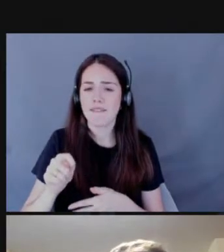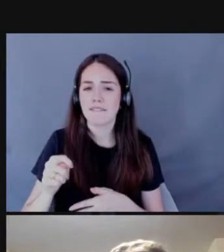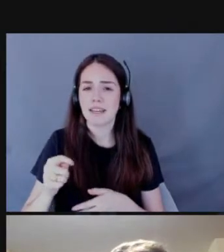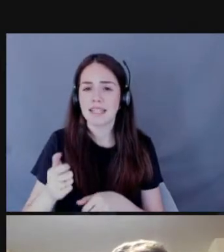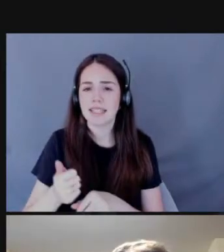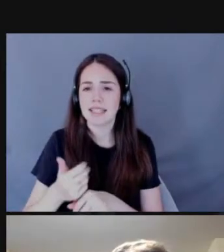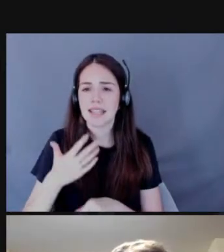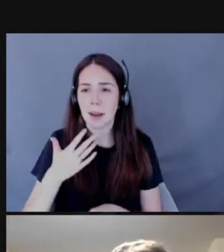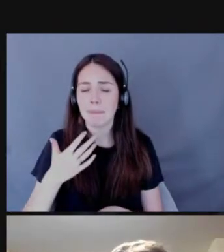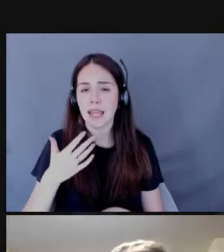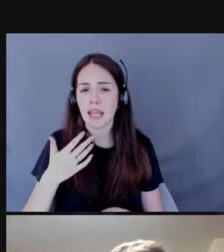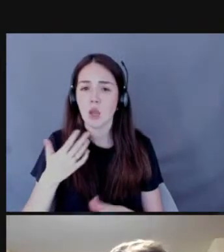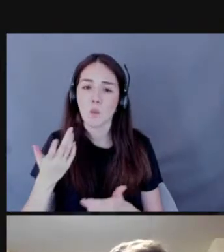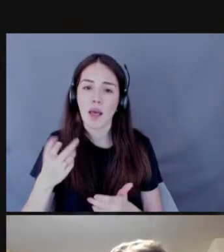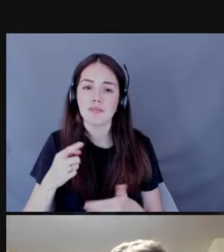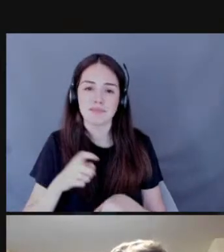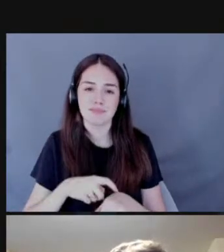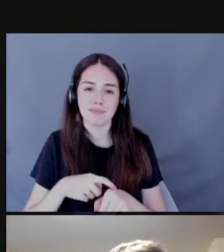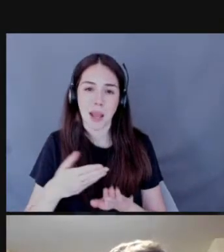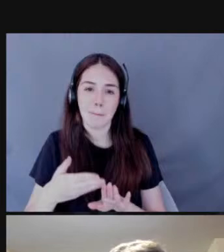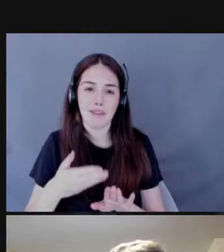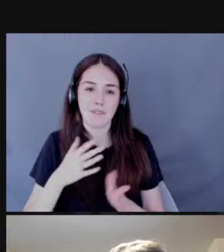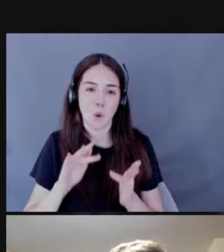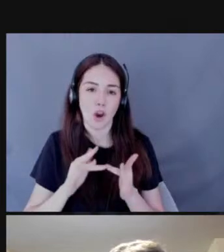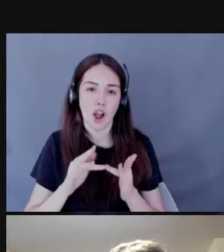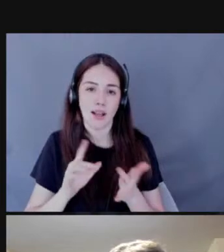really before online newspaper